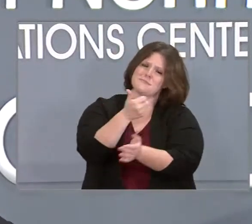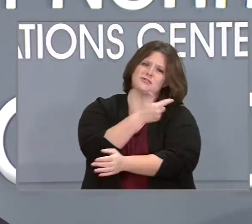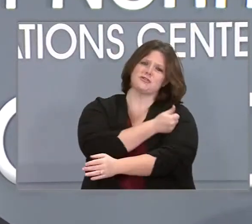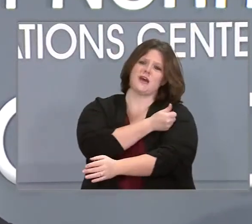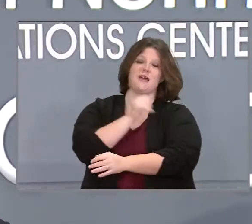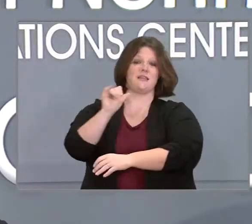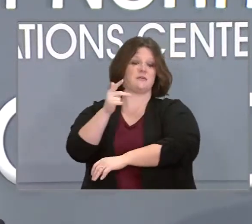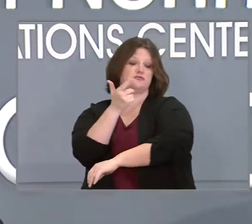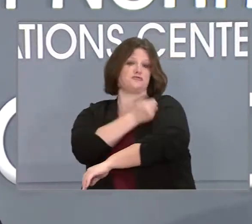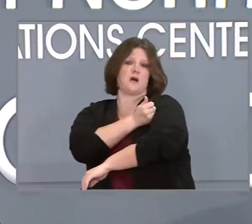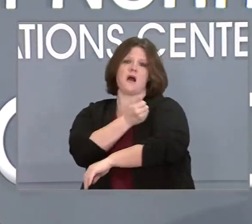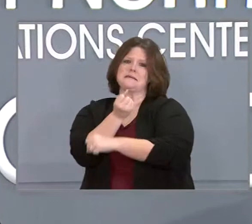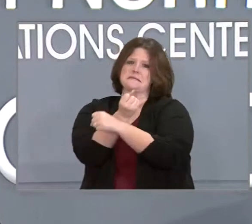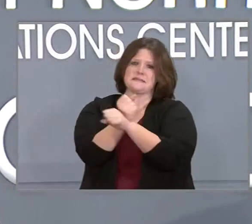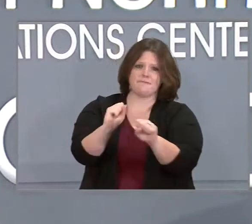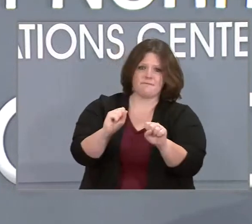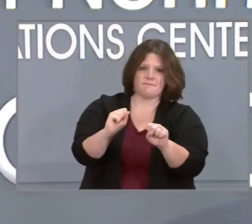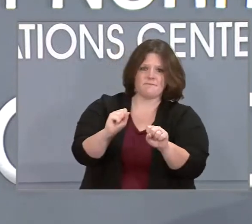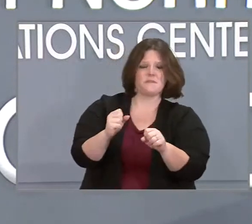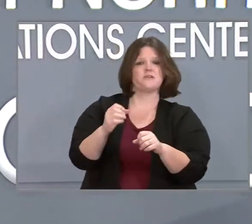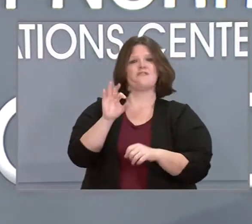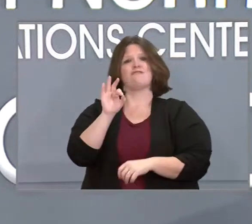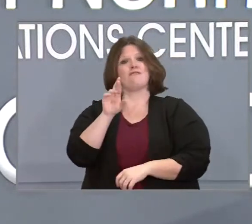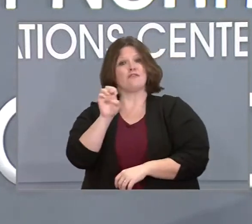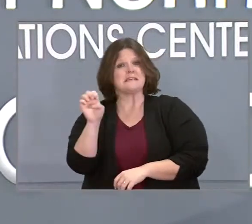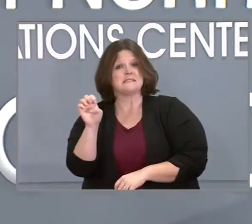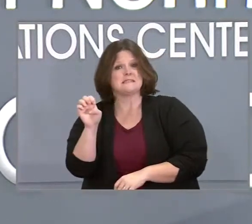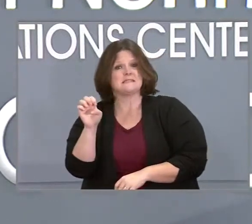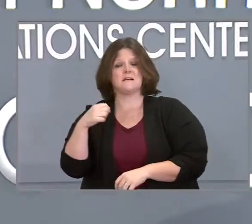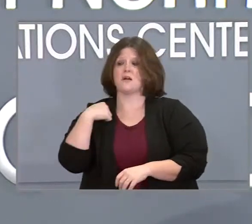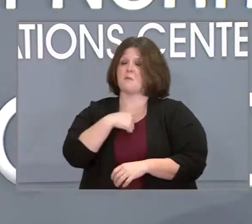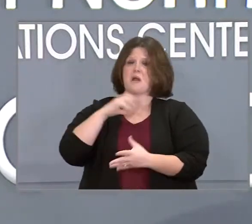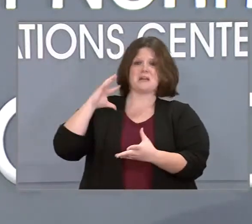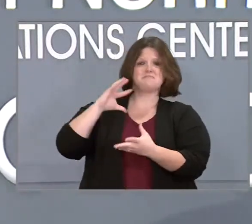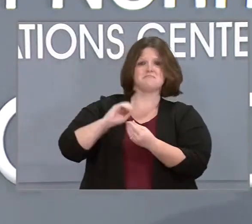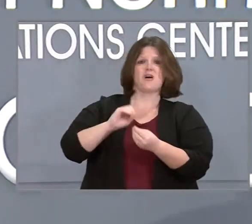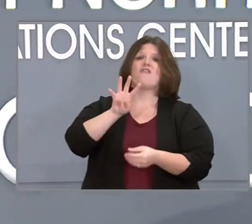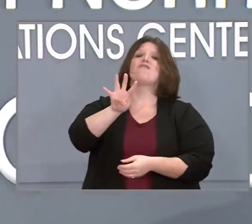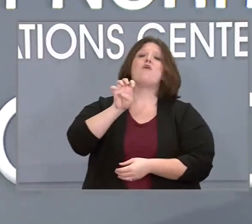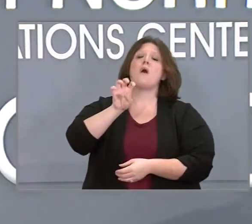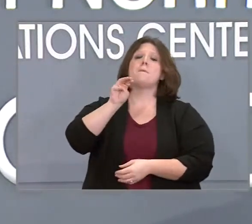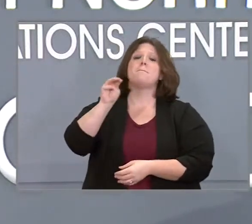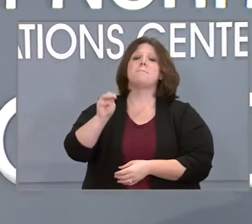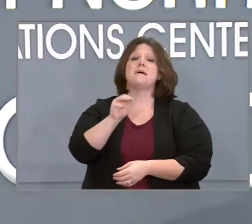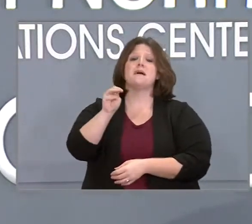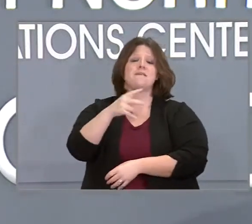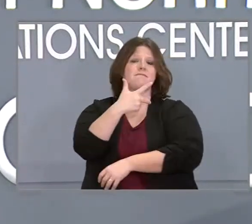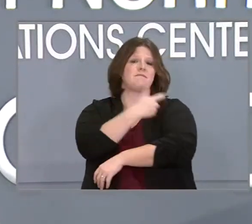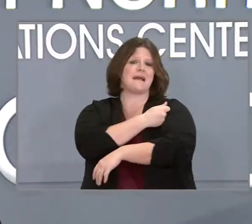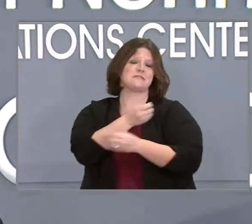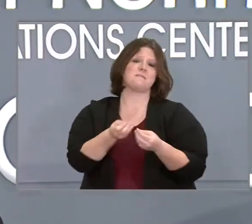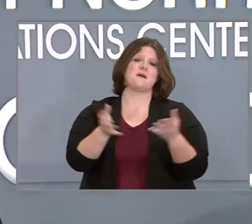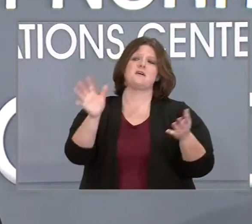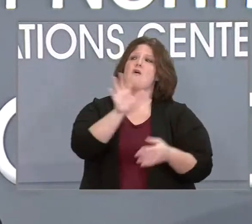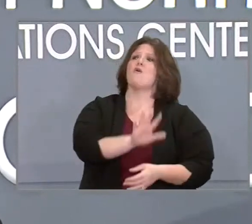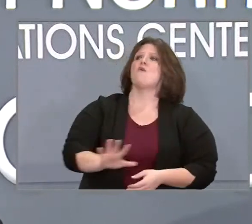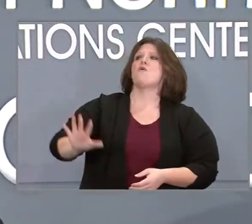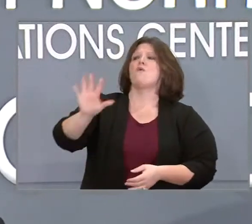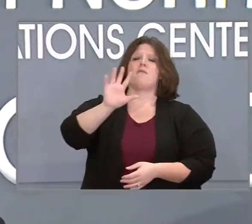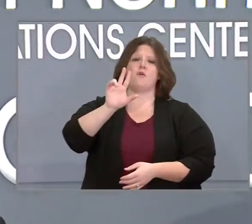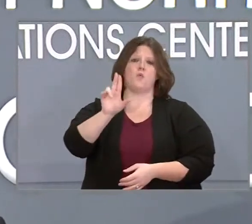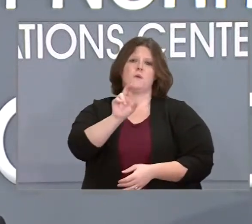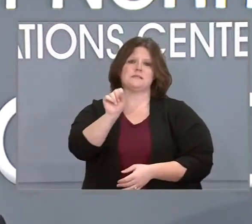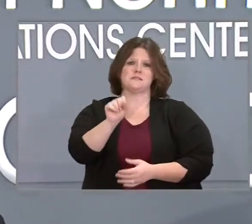free. More than 400 million doses have been administered across the country. Getting your shot